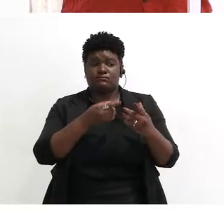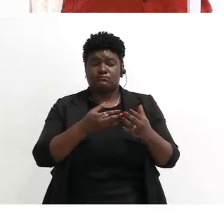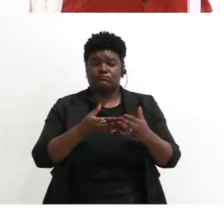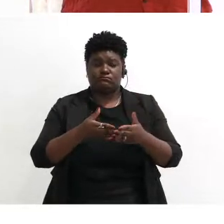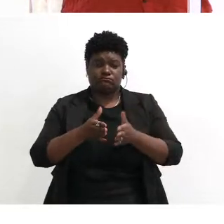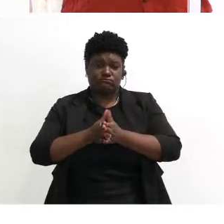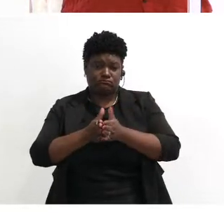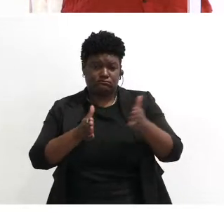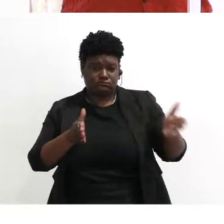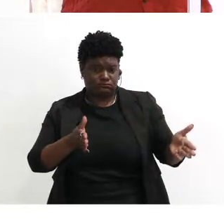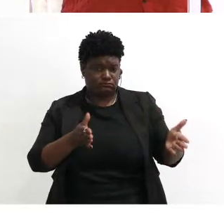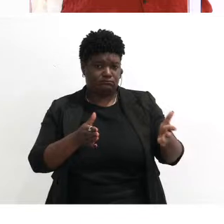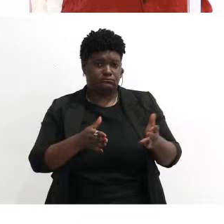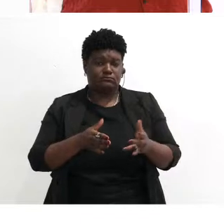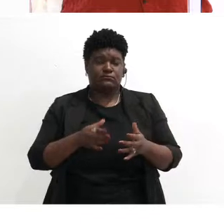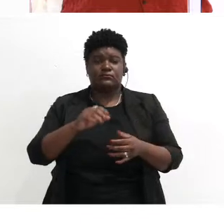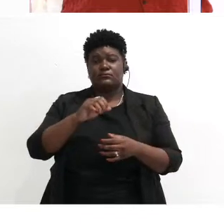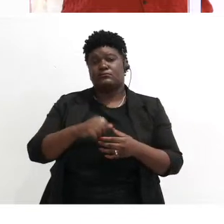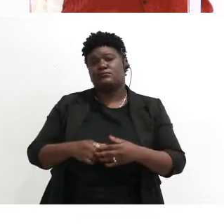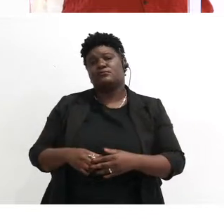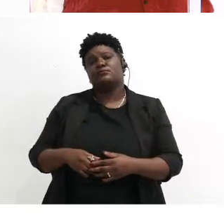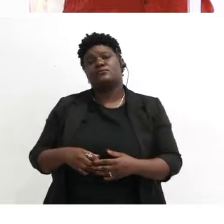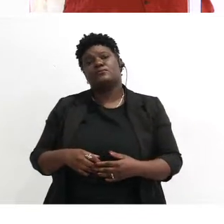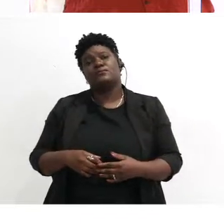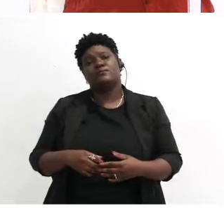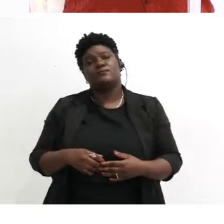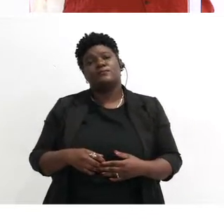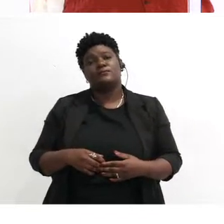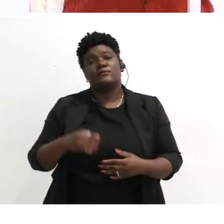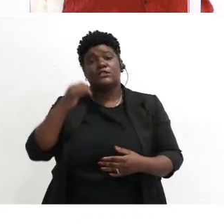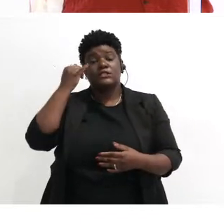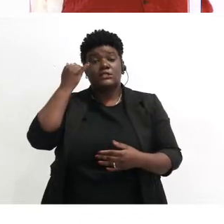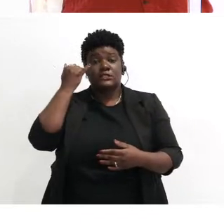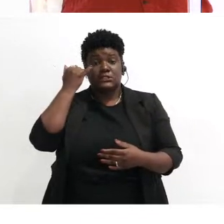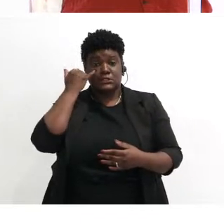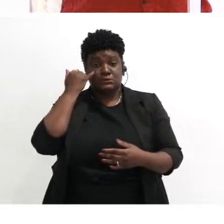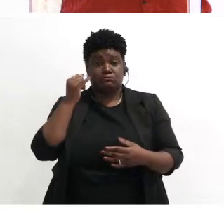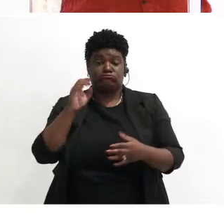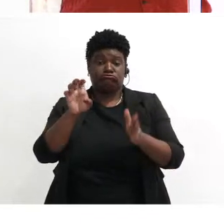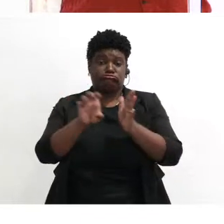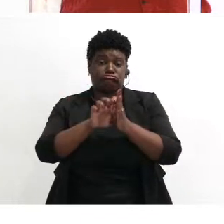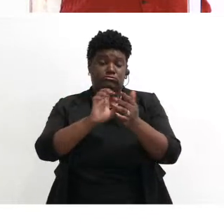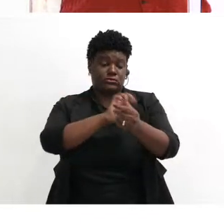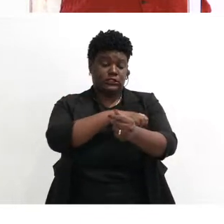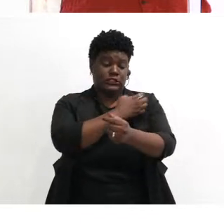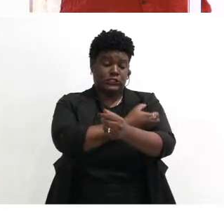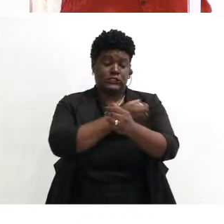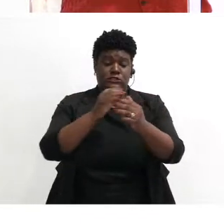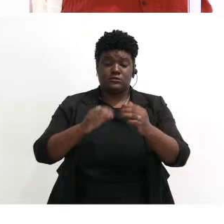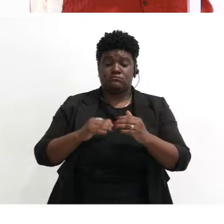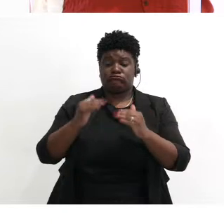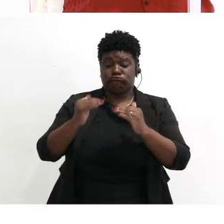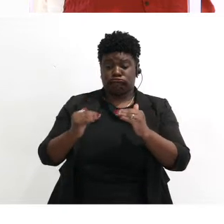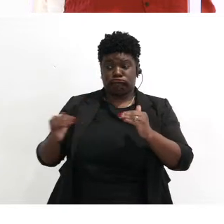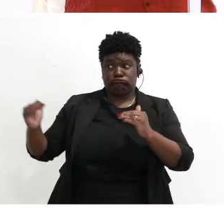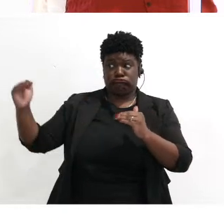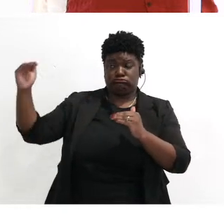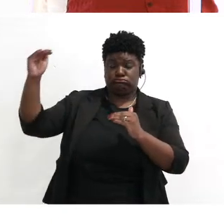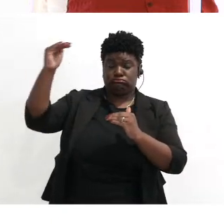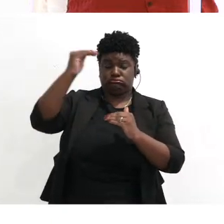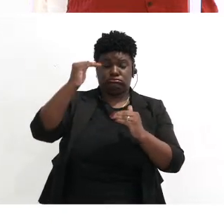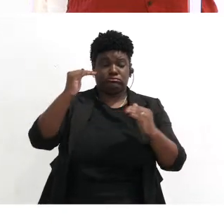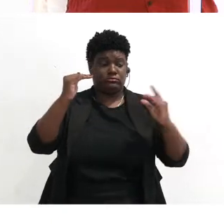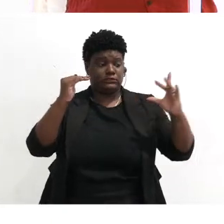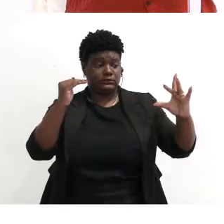if you're trying to drive high current or high power down through this stack of interconnects that may be 5, 10, 15